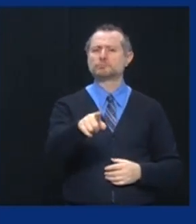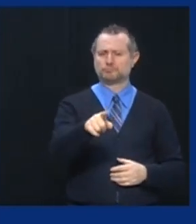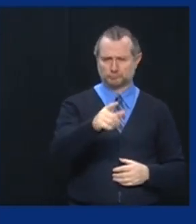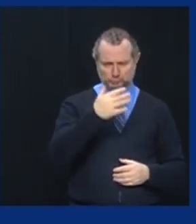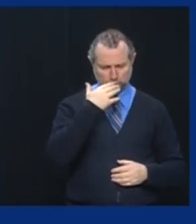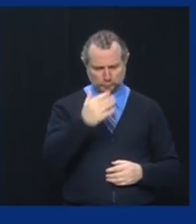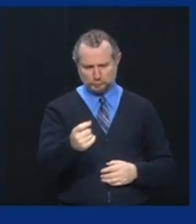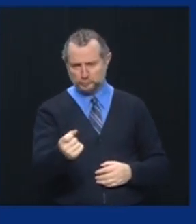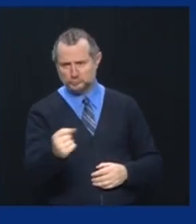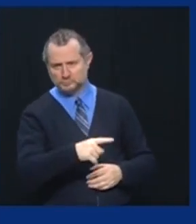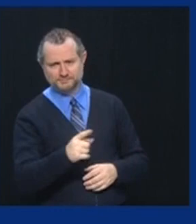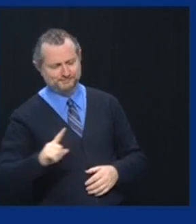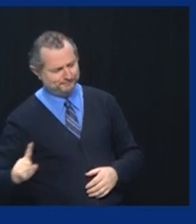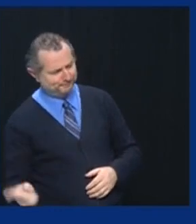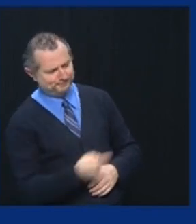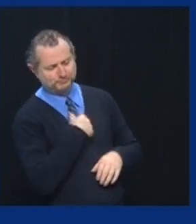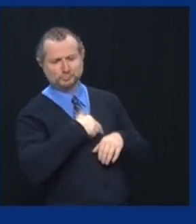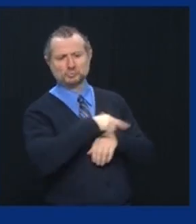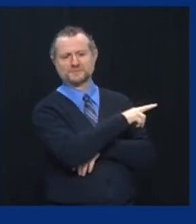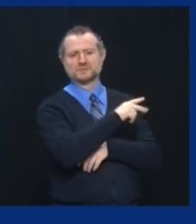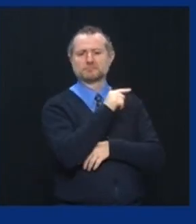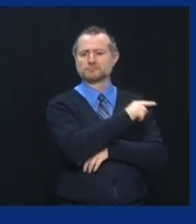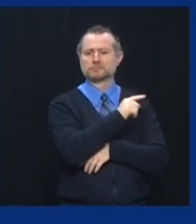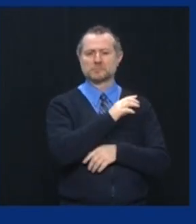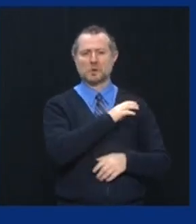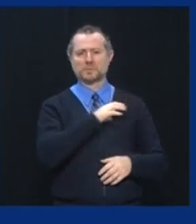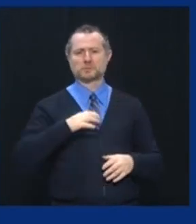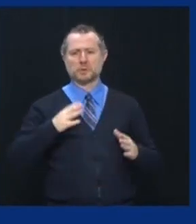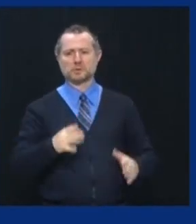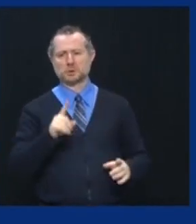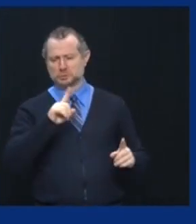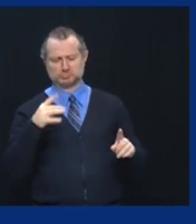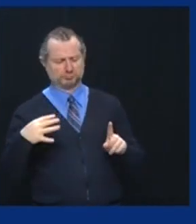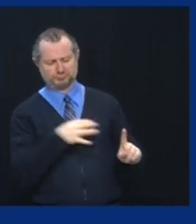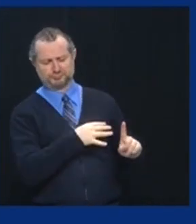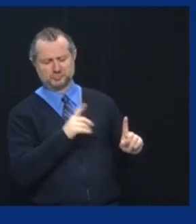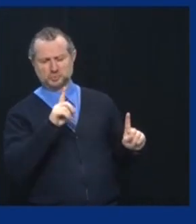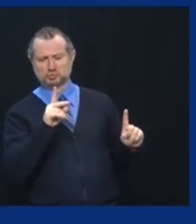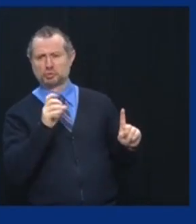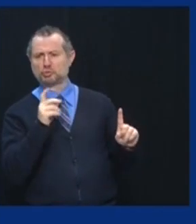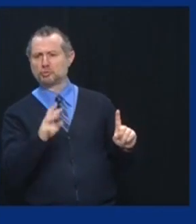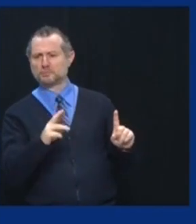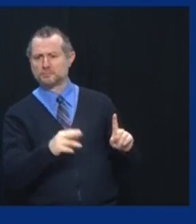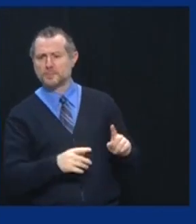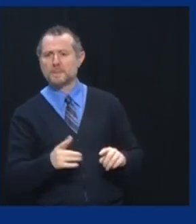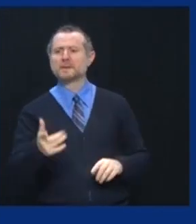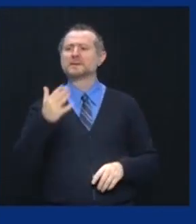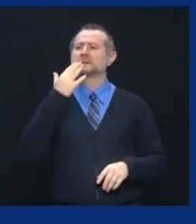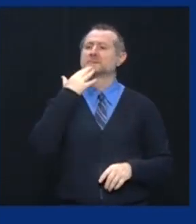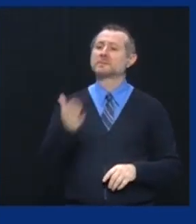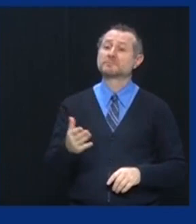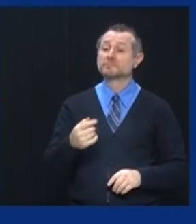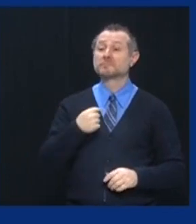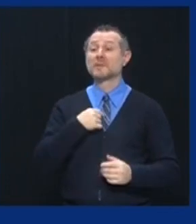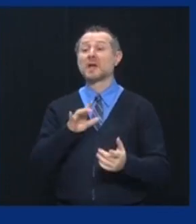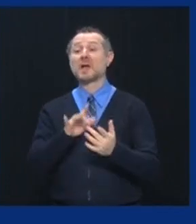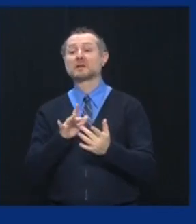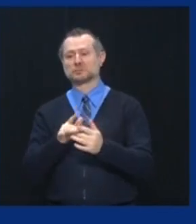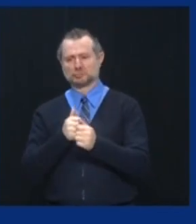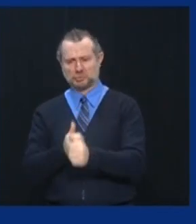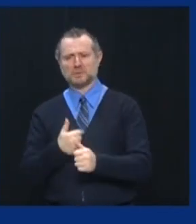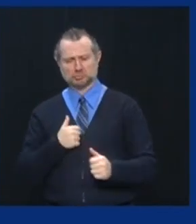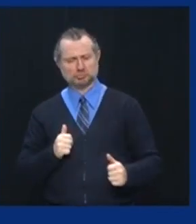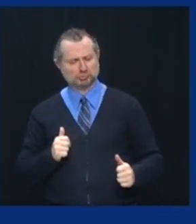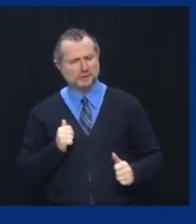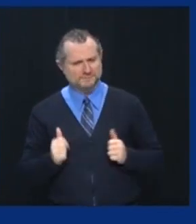the Department of Health, since they are all specifically Department of Health questions. Thank you. With regards to the contact tracing, we're doing an aggressive contact tracing